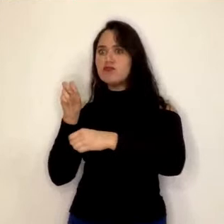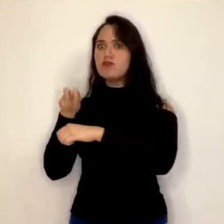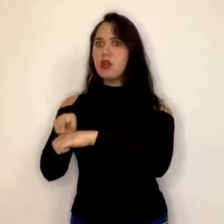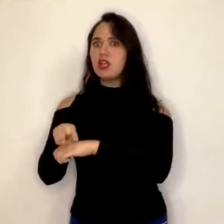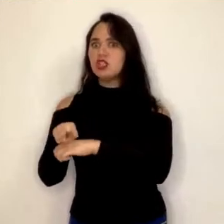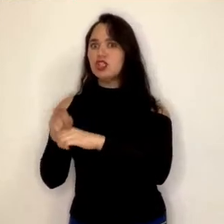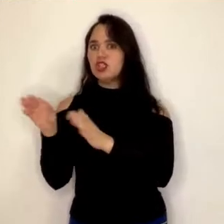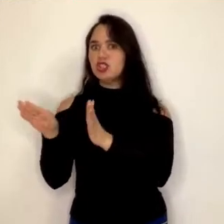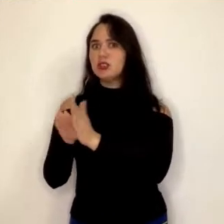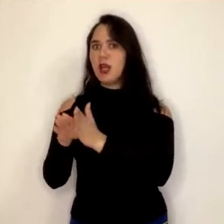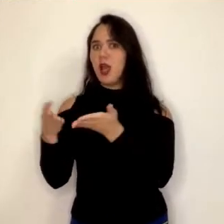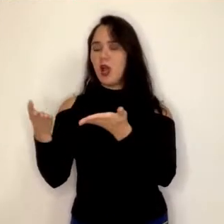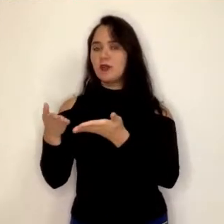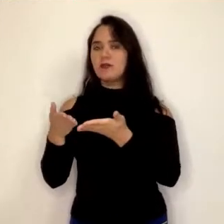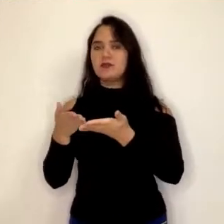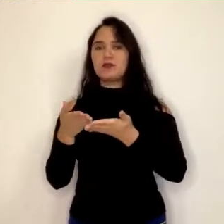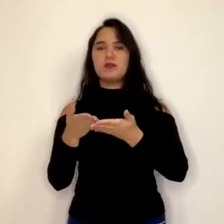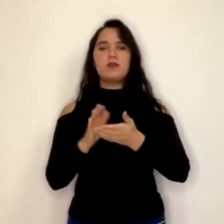And